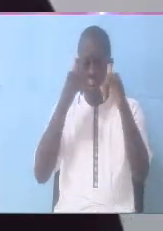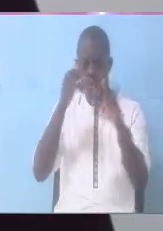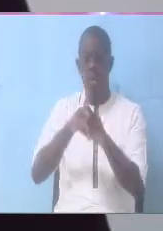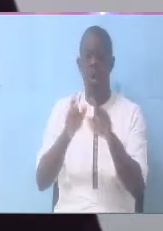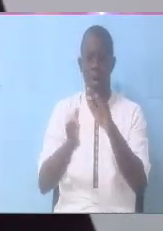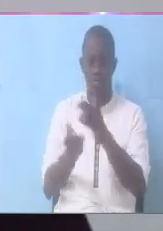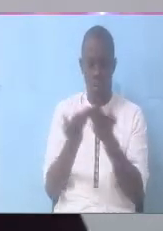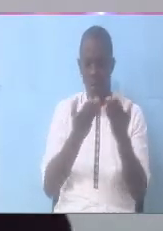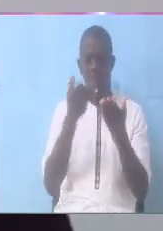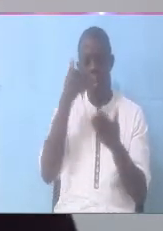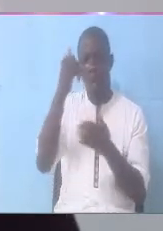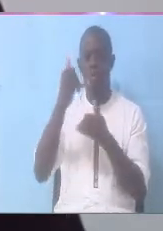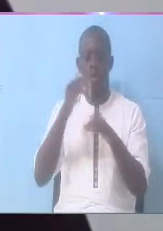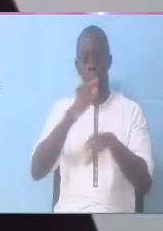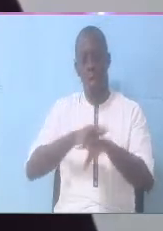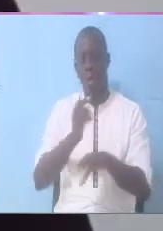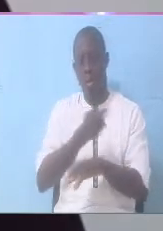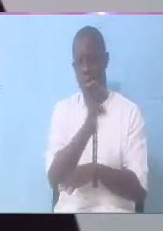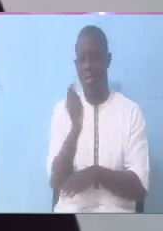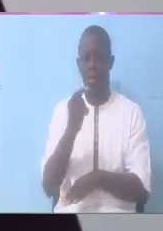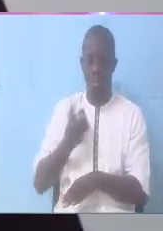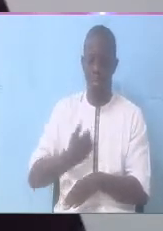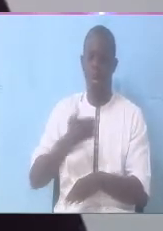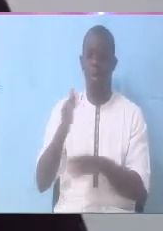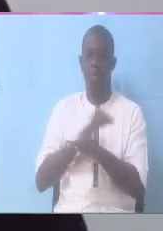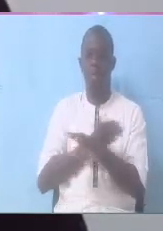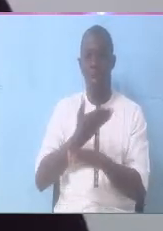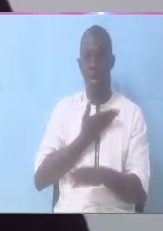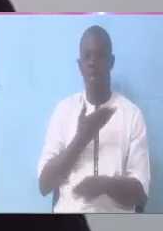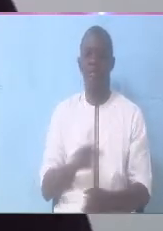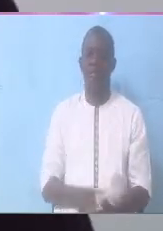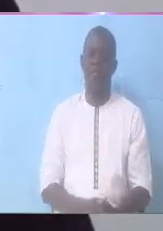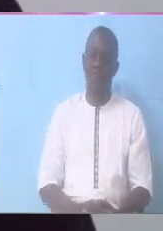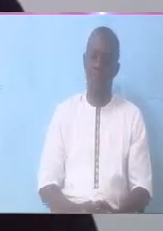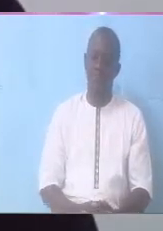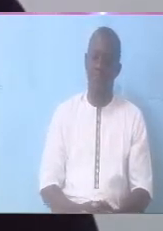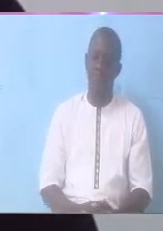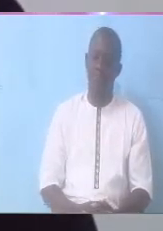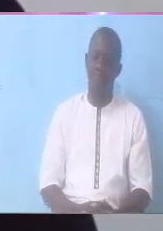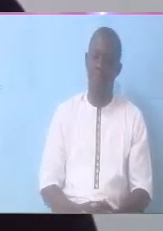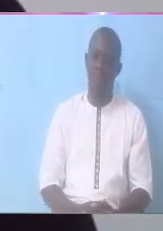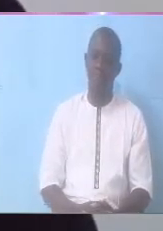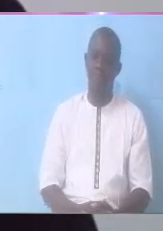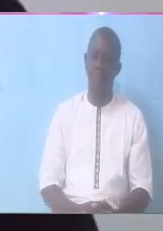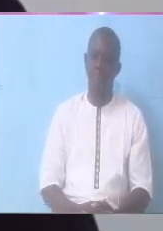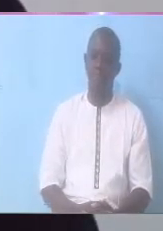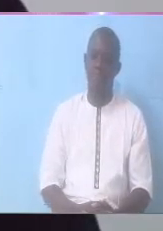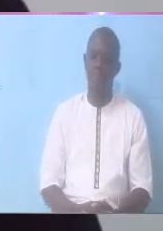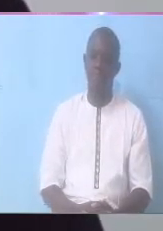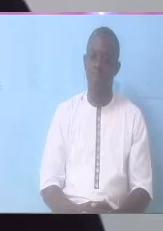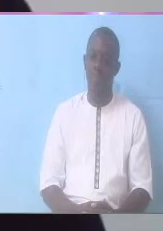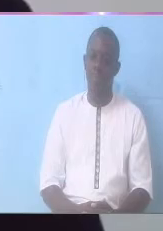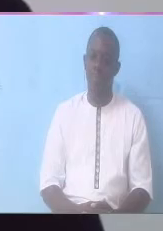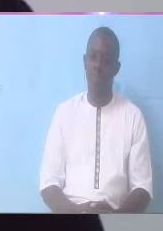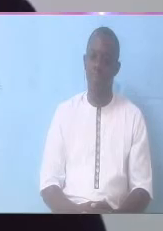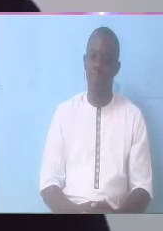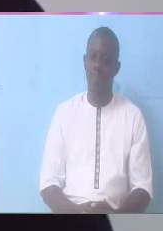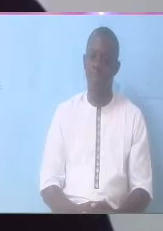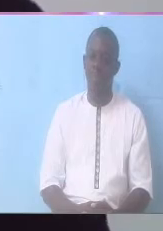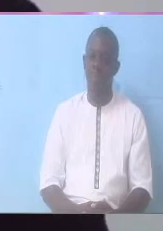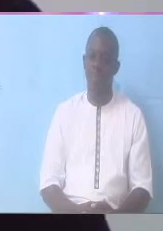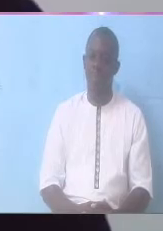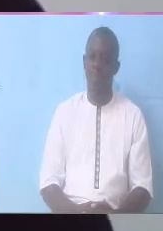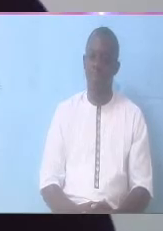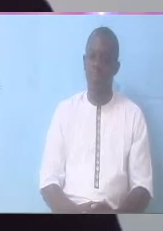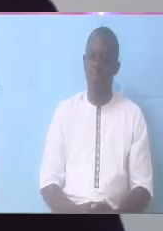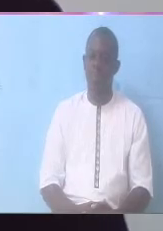Utumolem kumandiro lubeke kang u kumandiro lumen fanalo nimme kumandiro ke ngala kumandiro soto e sulata men na agency la kumandiro lu futandi ol mari